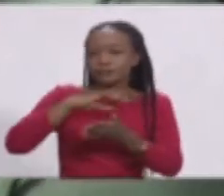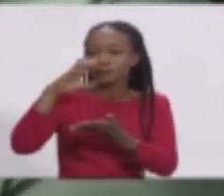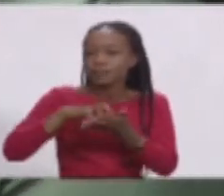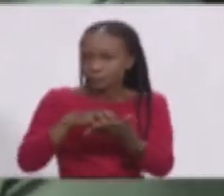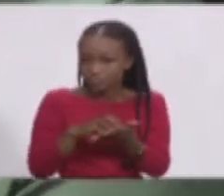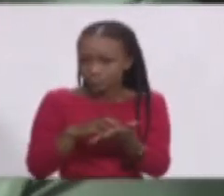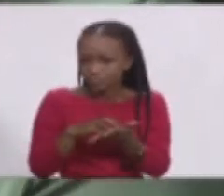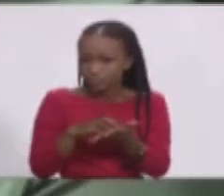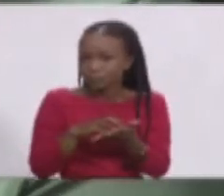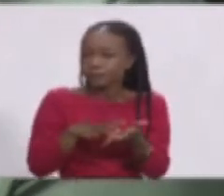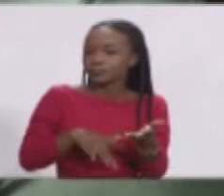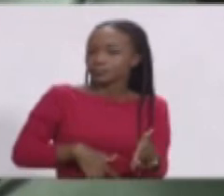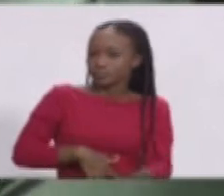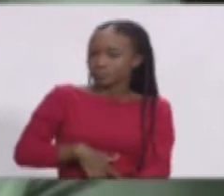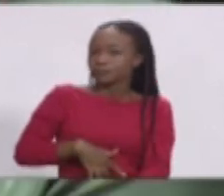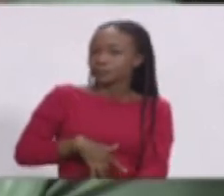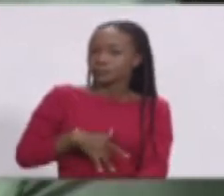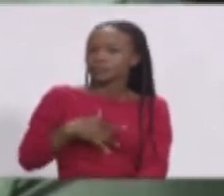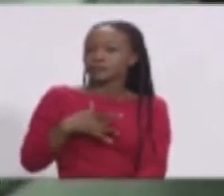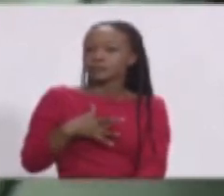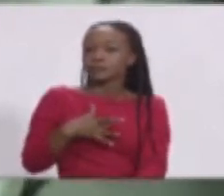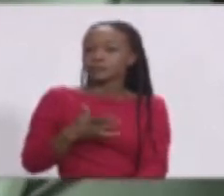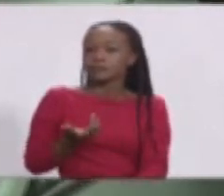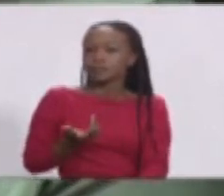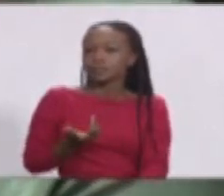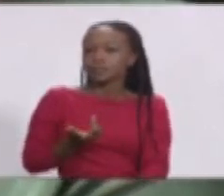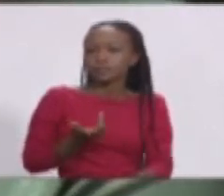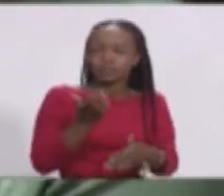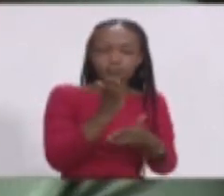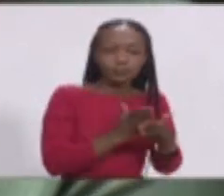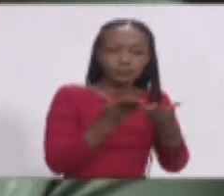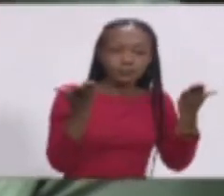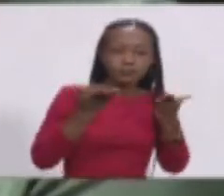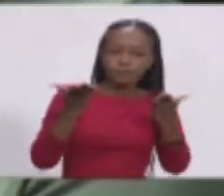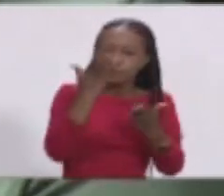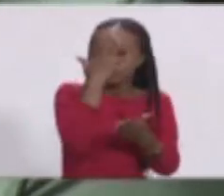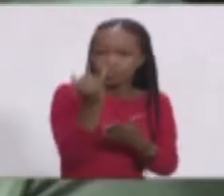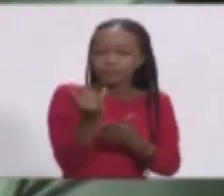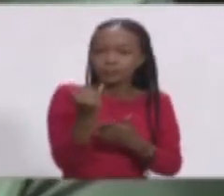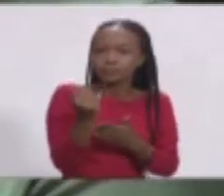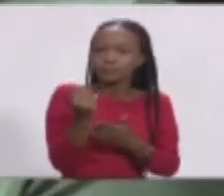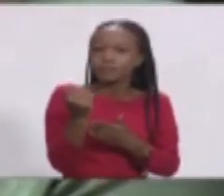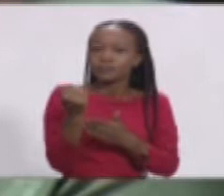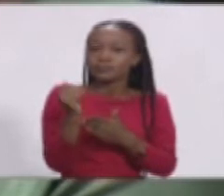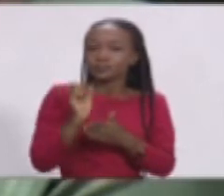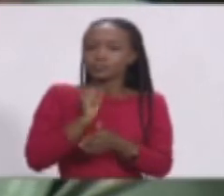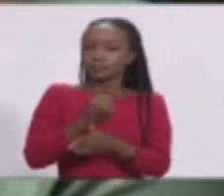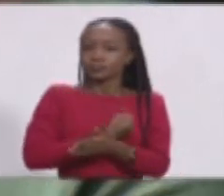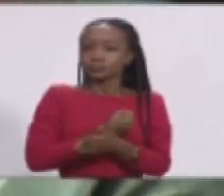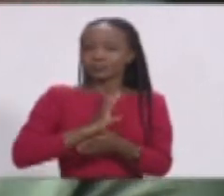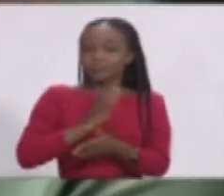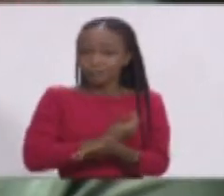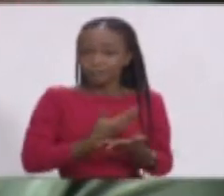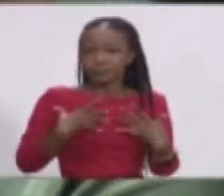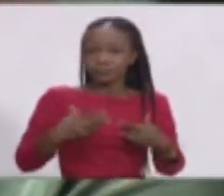professional, do you feel we are somewhere? Because I mean, our health system is weak. And it's not only in